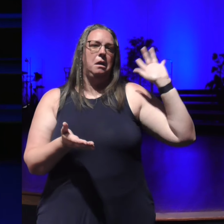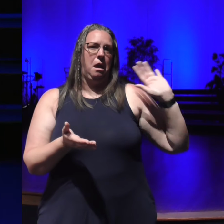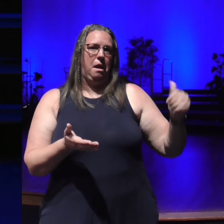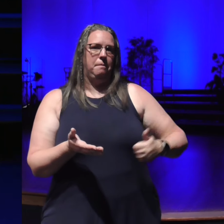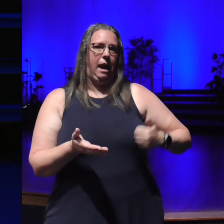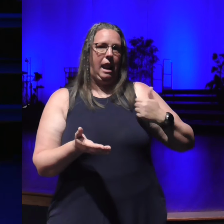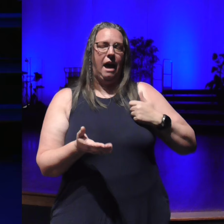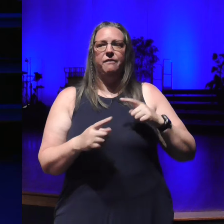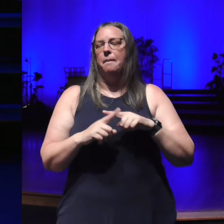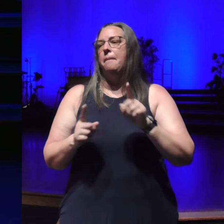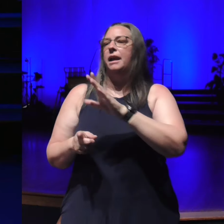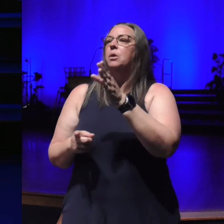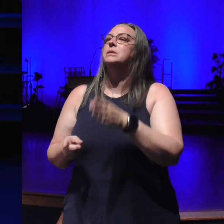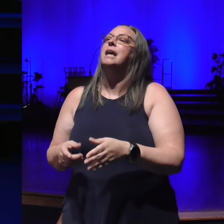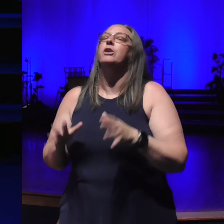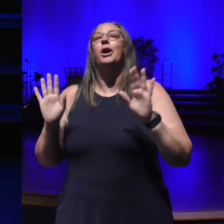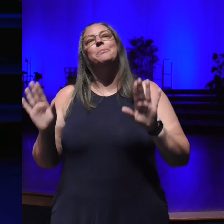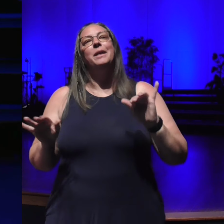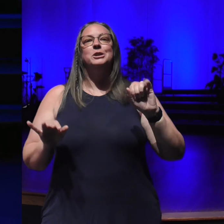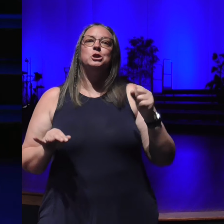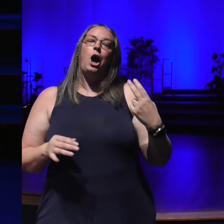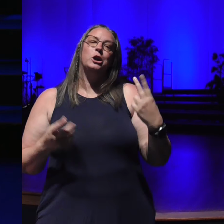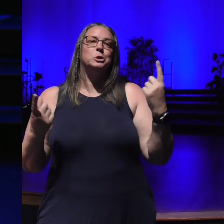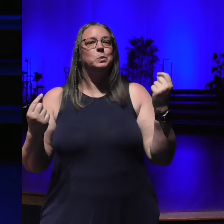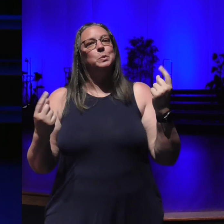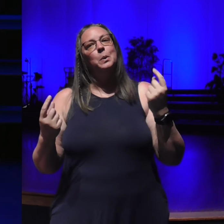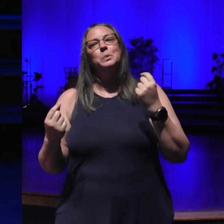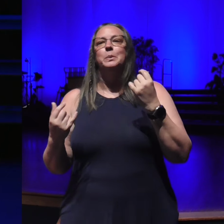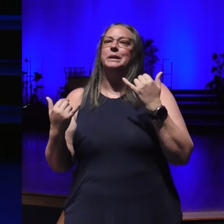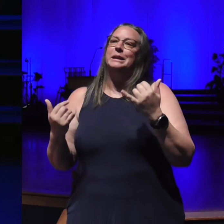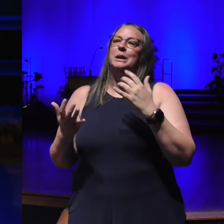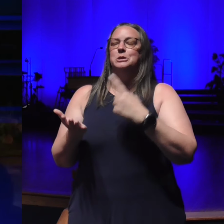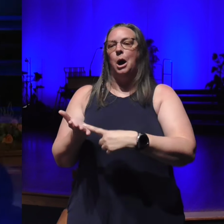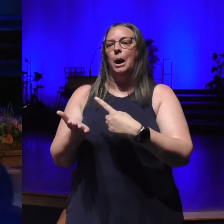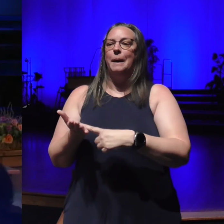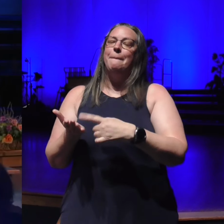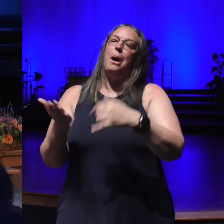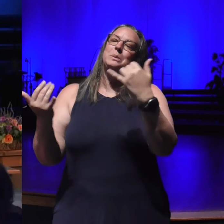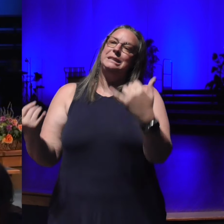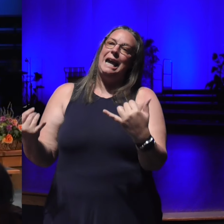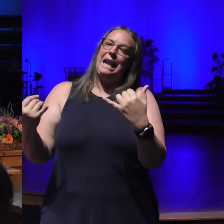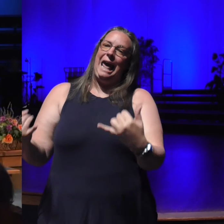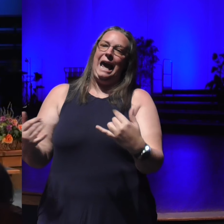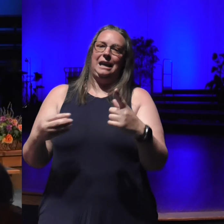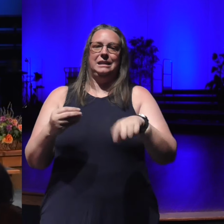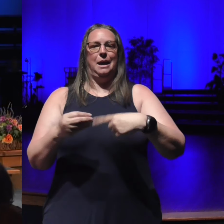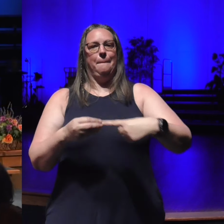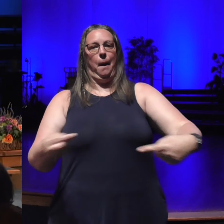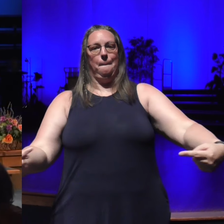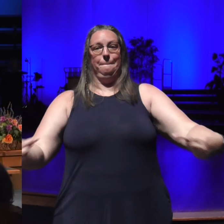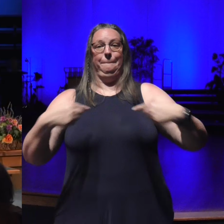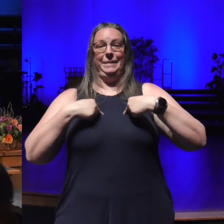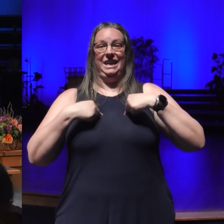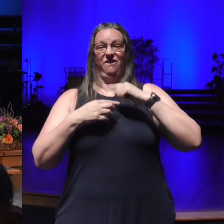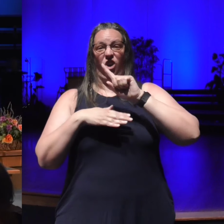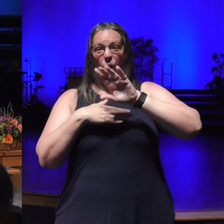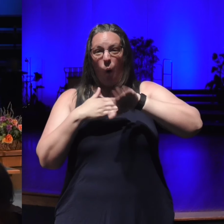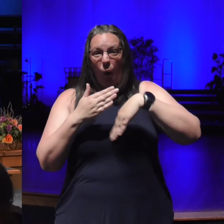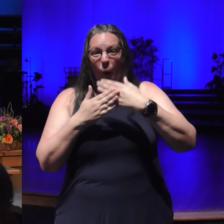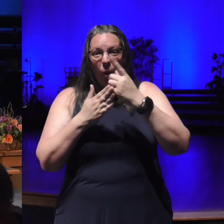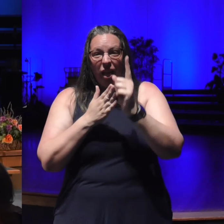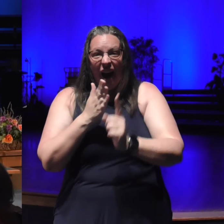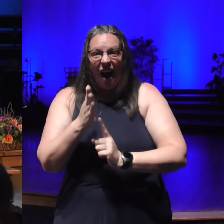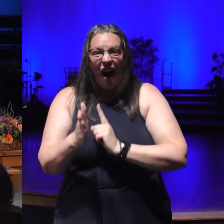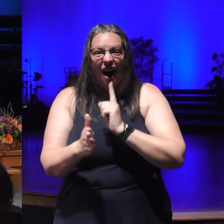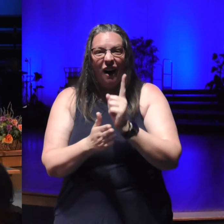Josh, what do you want to talk about today? That whole hour that's just about you. And initially I